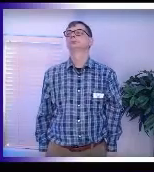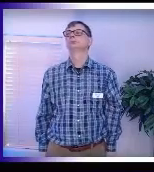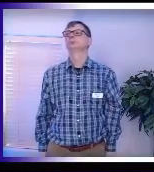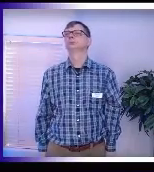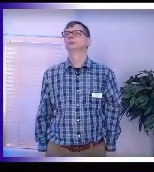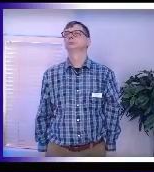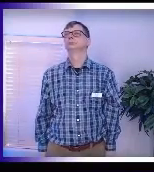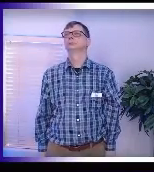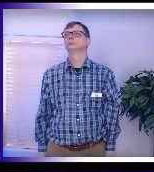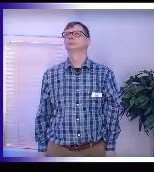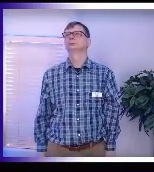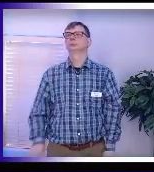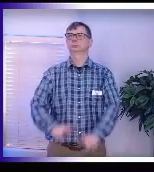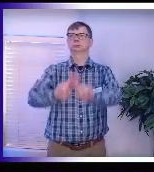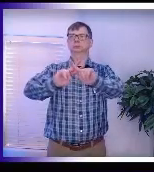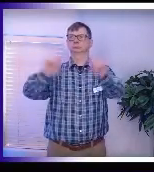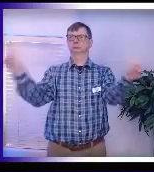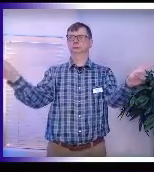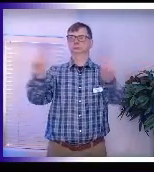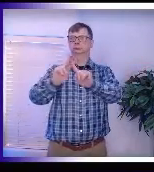The paradox.